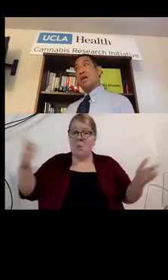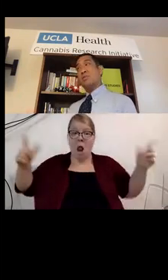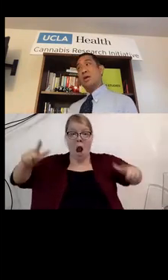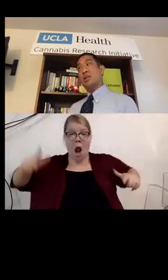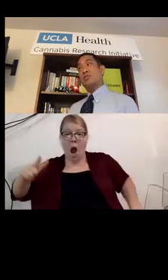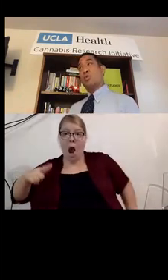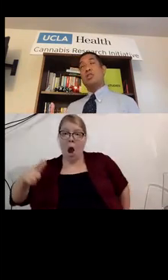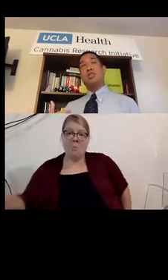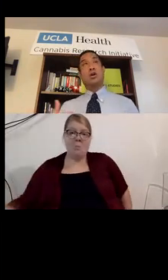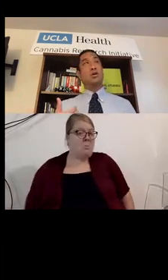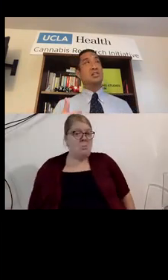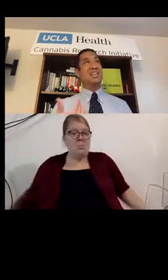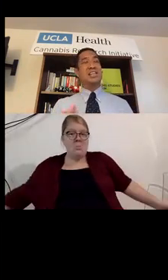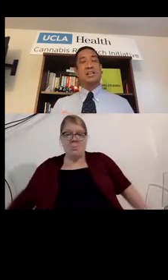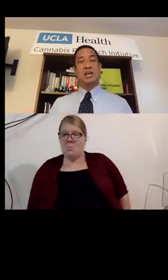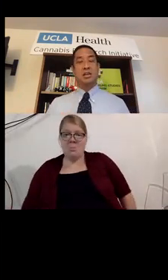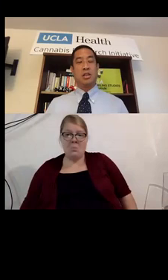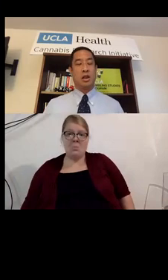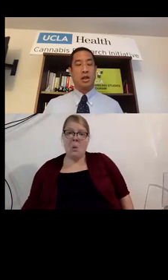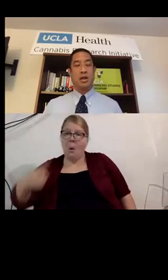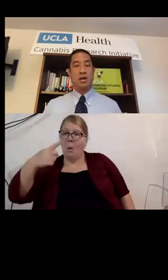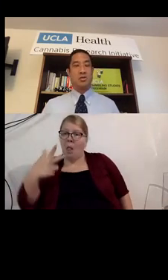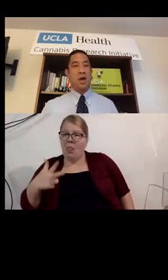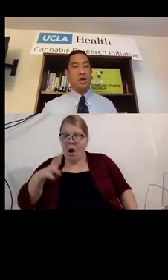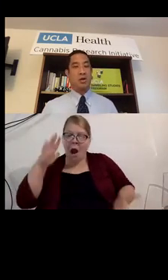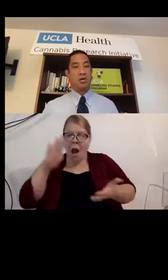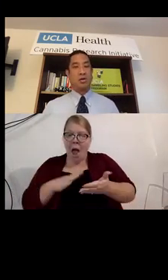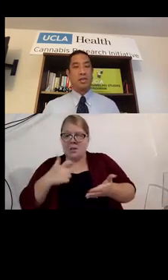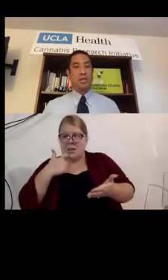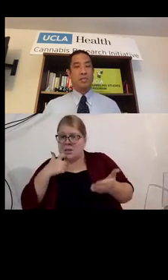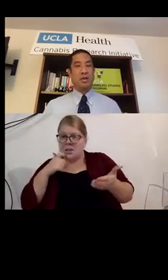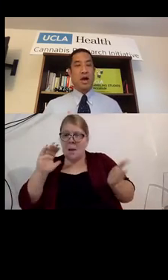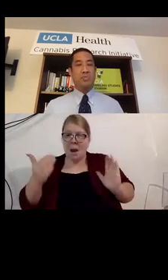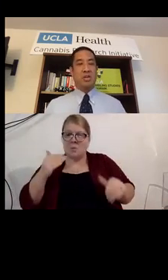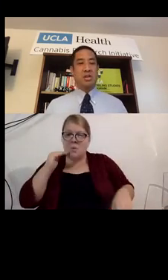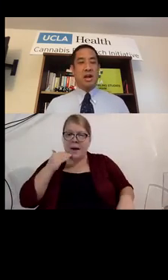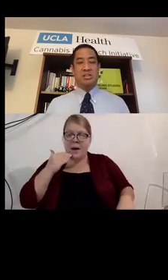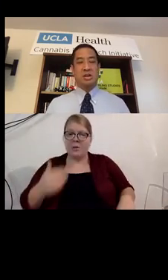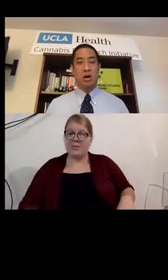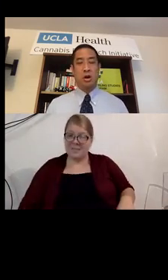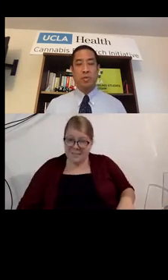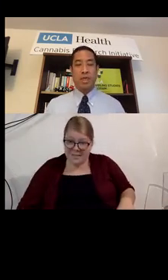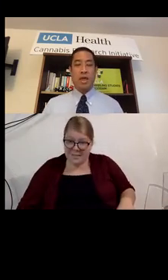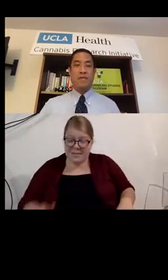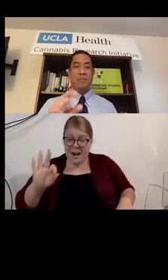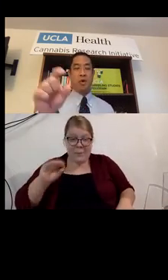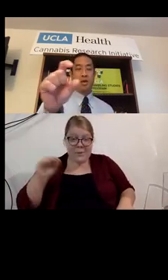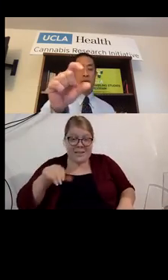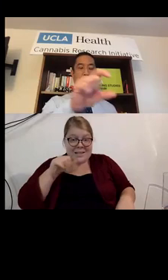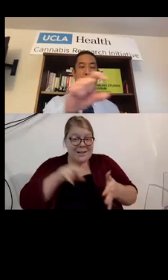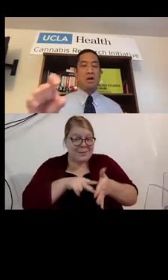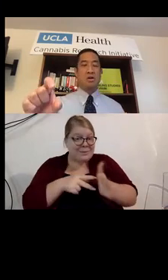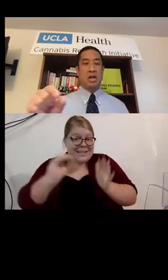you're saying to me it's one third less addicting than tobacco. But 9% is not zero. If I